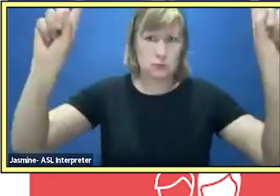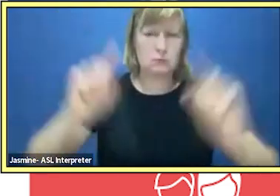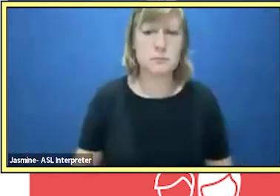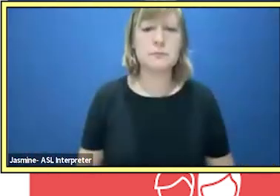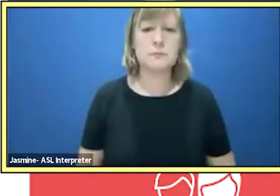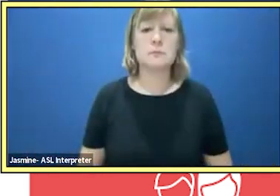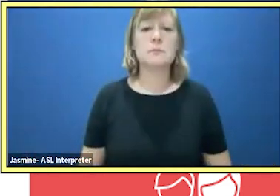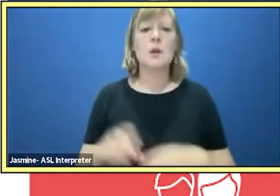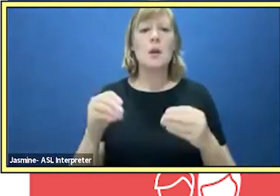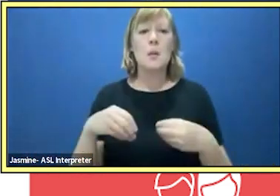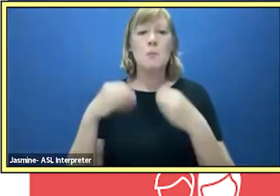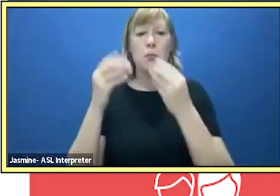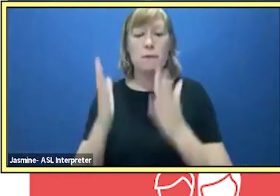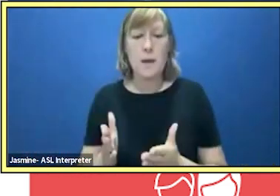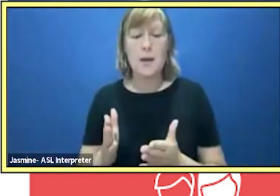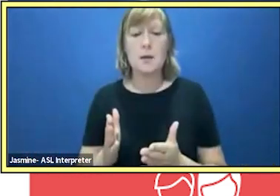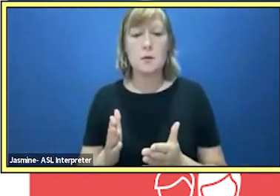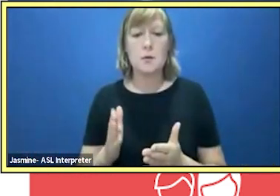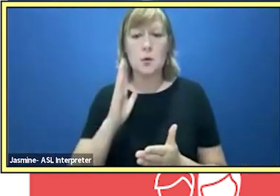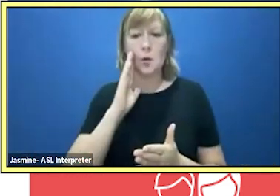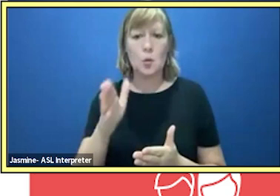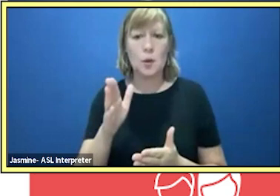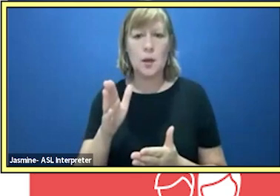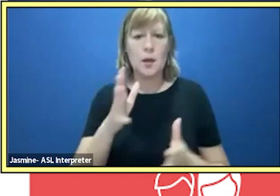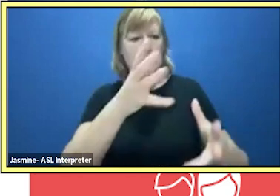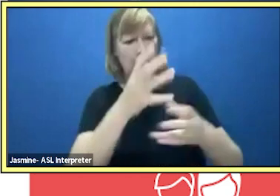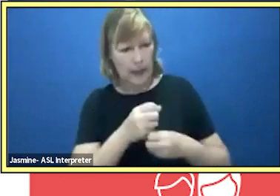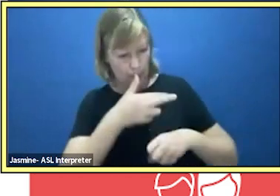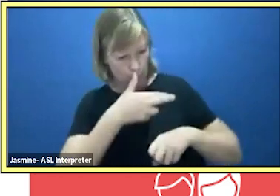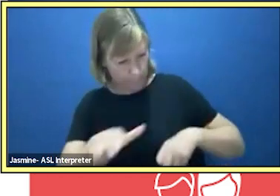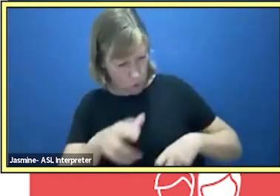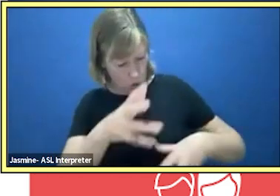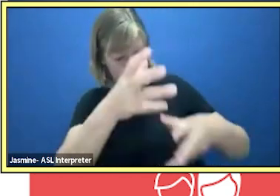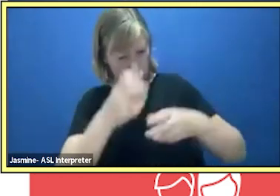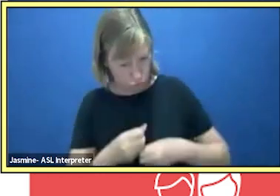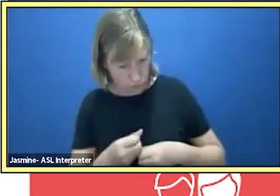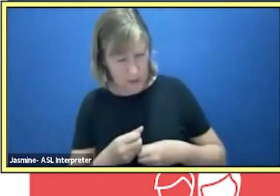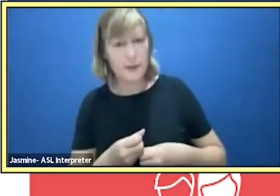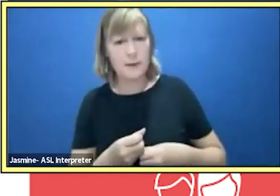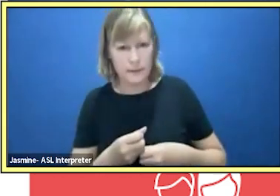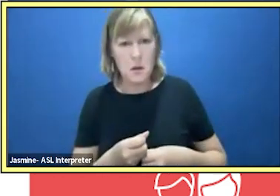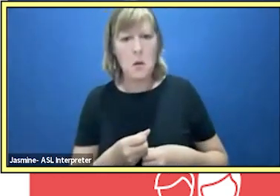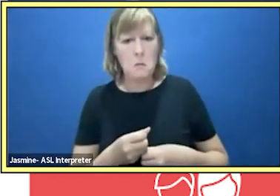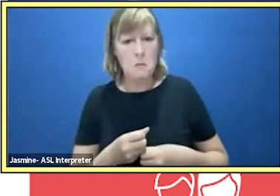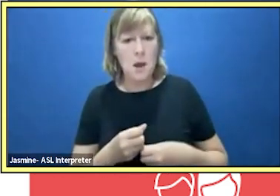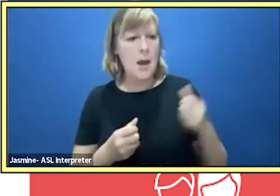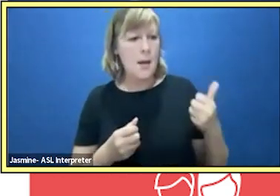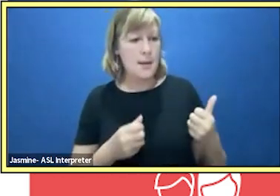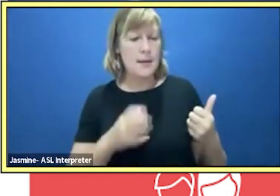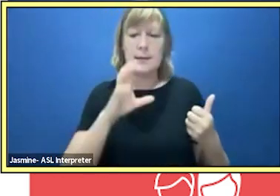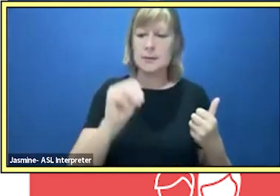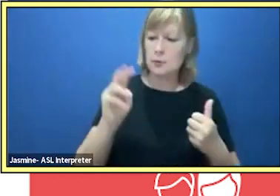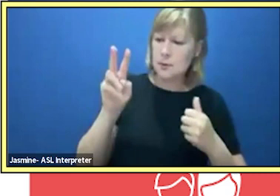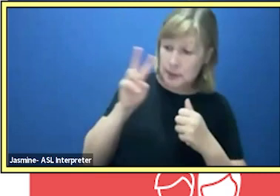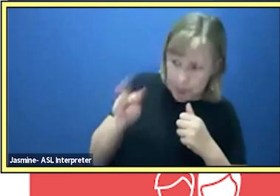And the provider will respond to those referrals, make sure that you are aware of what services they are able to